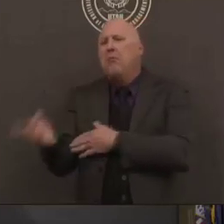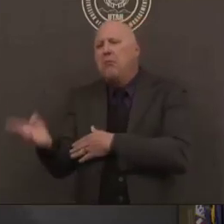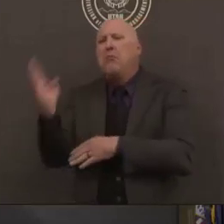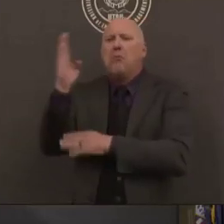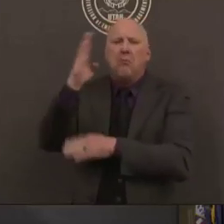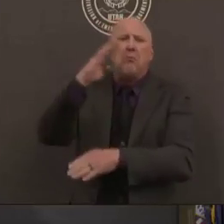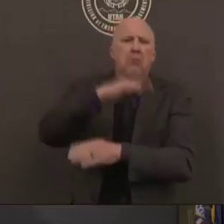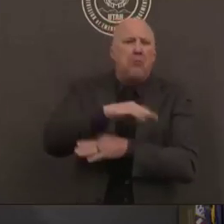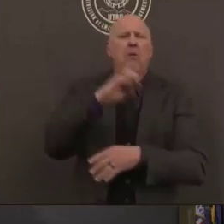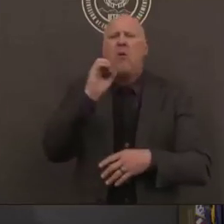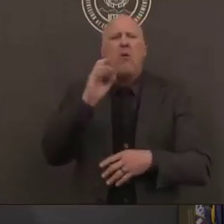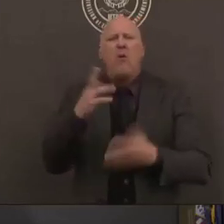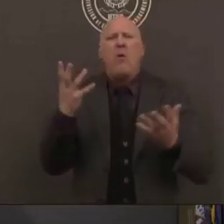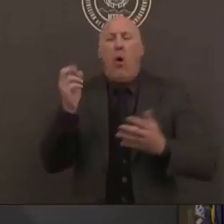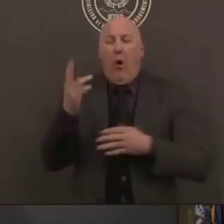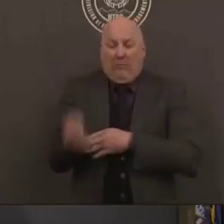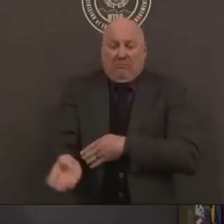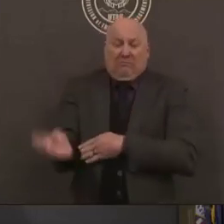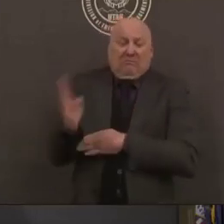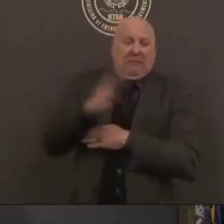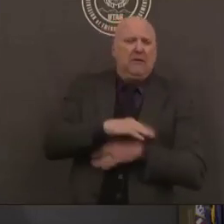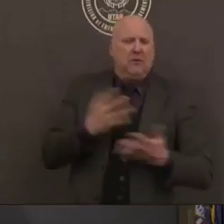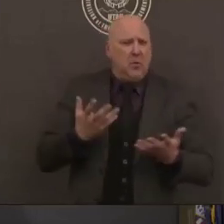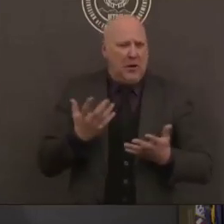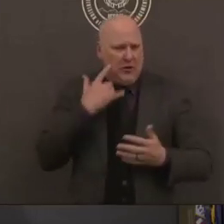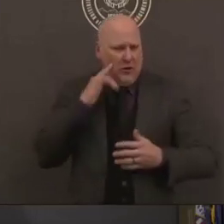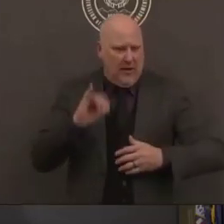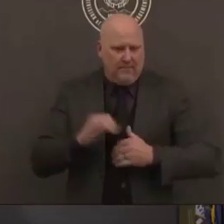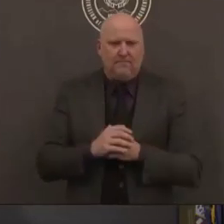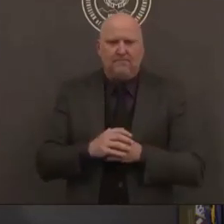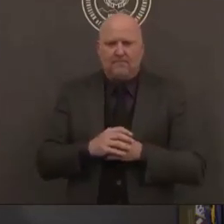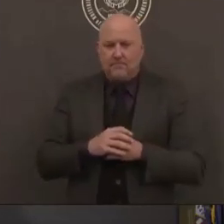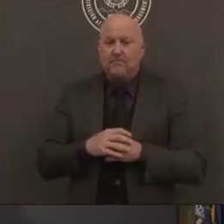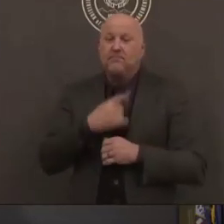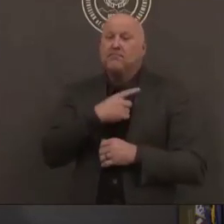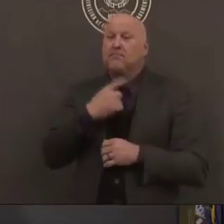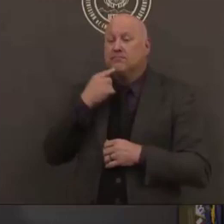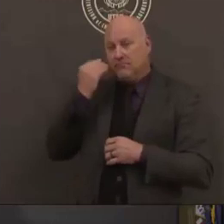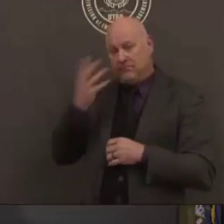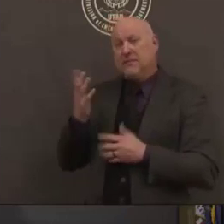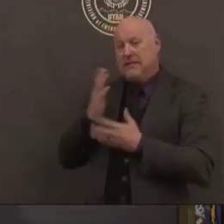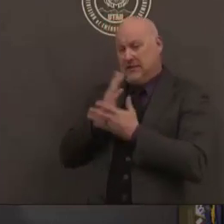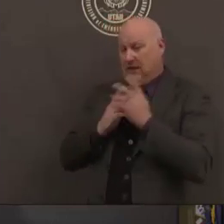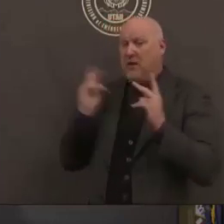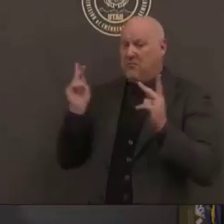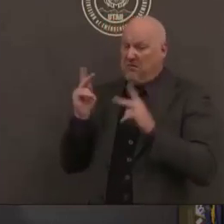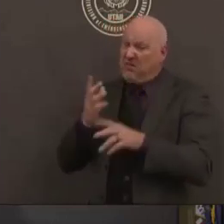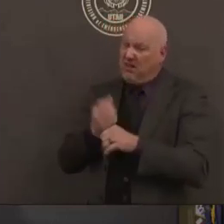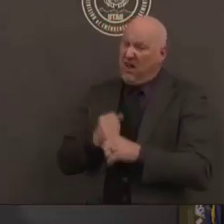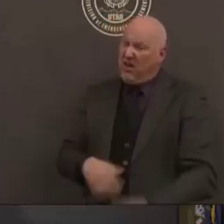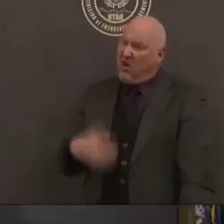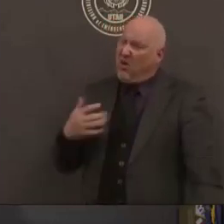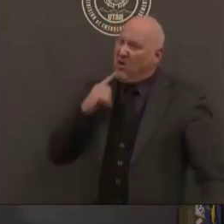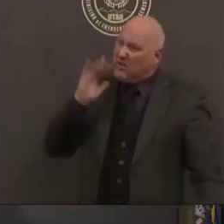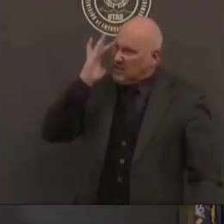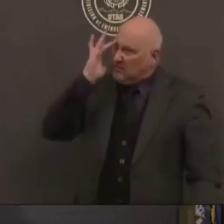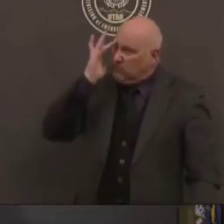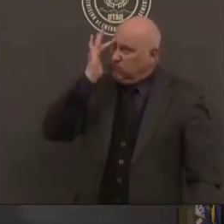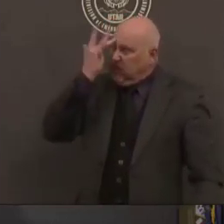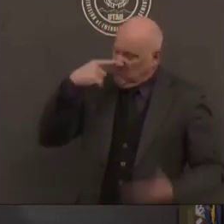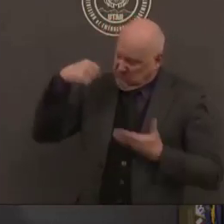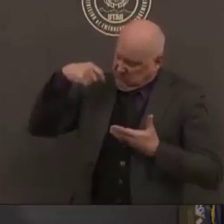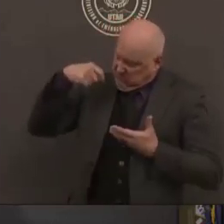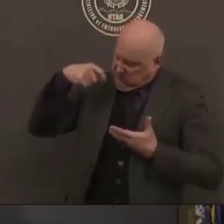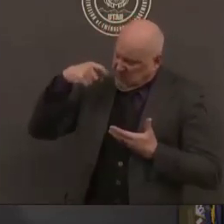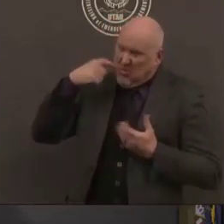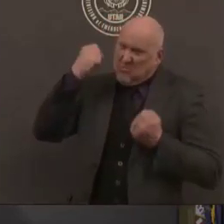thanks. So we know that some people clearly got an annoying number of messages, and I would feel the same way.